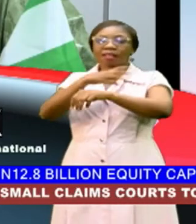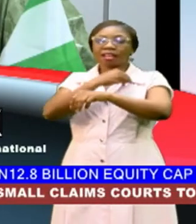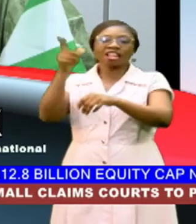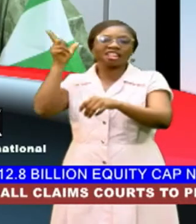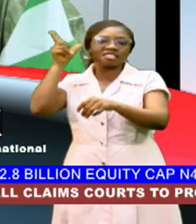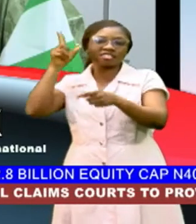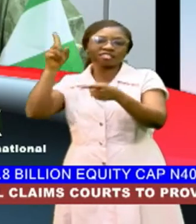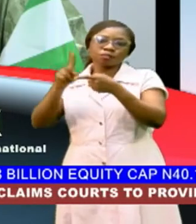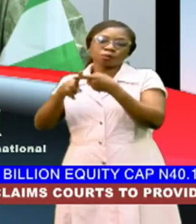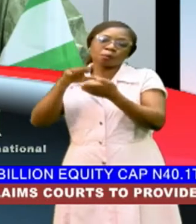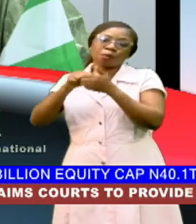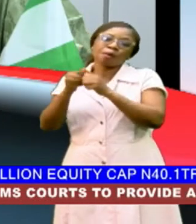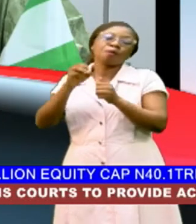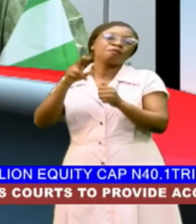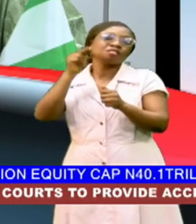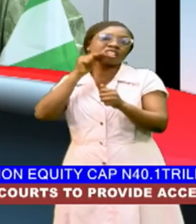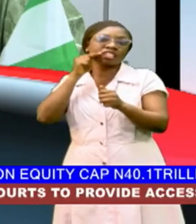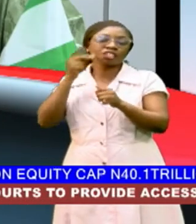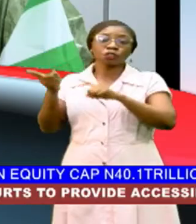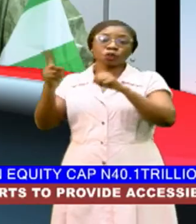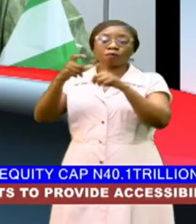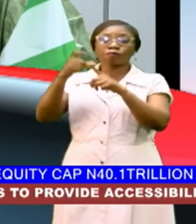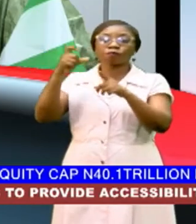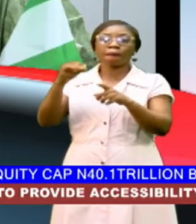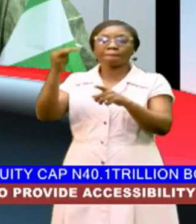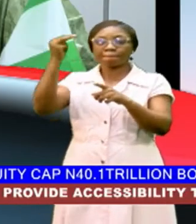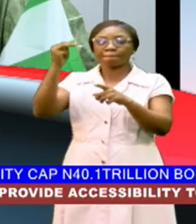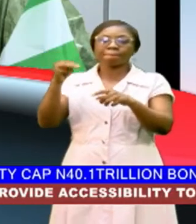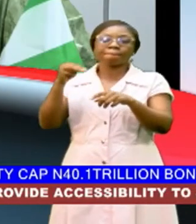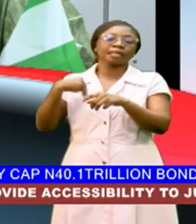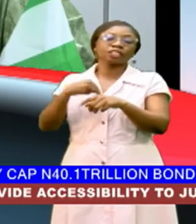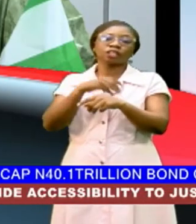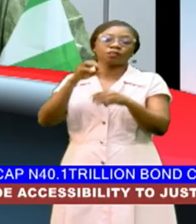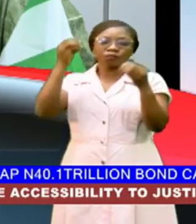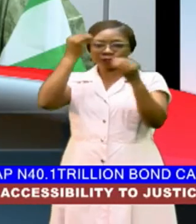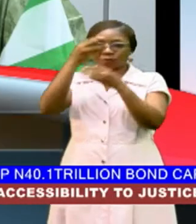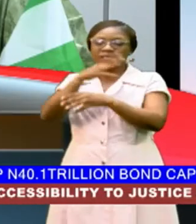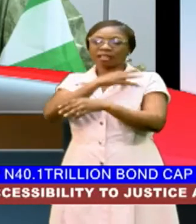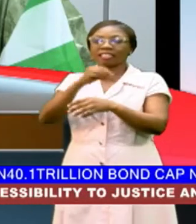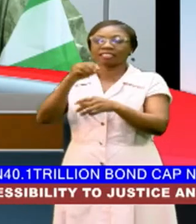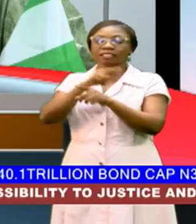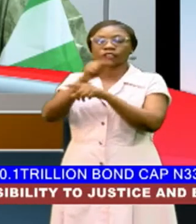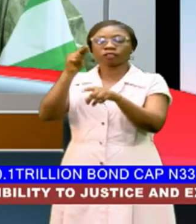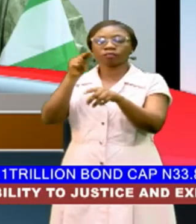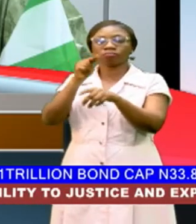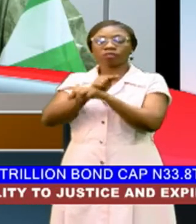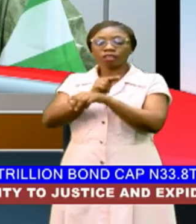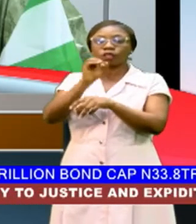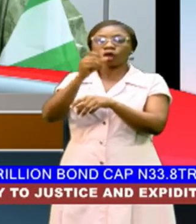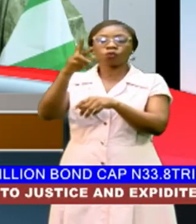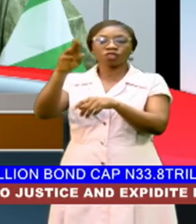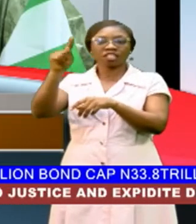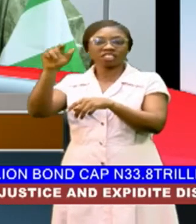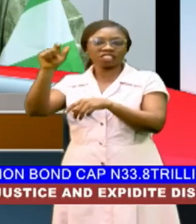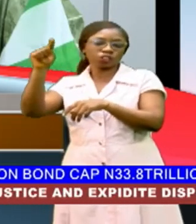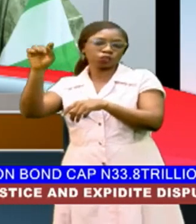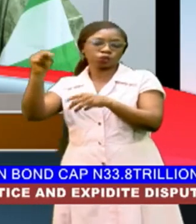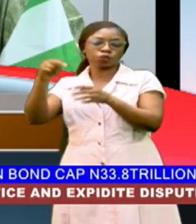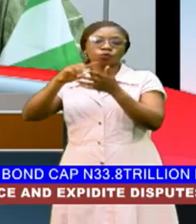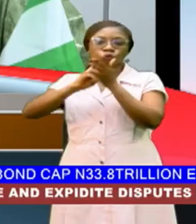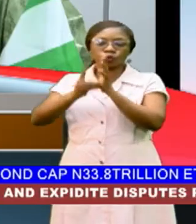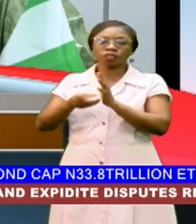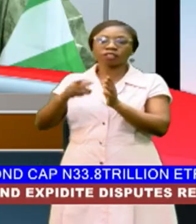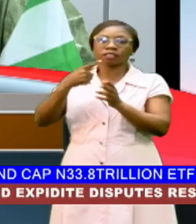of Nigerians. This is coming from the Minister of Information and National Orientation during an engagement with the management of the Voice